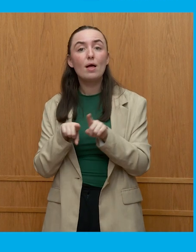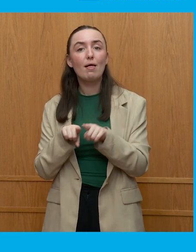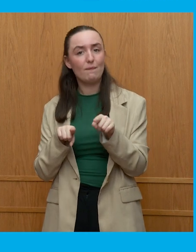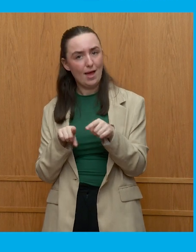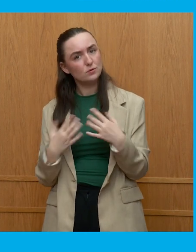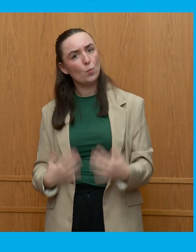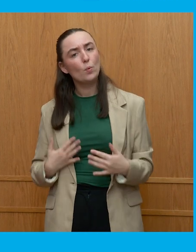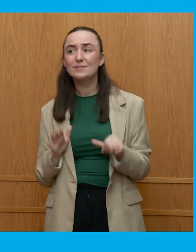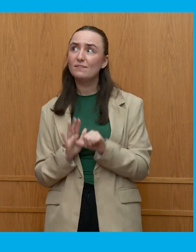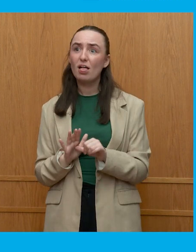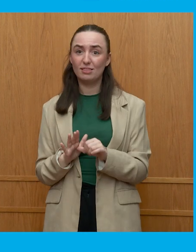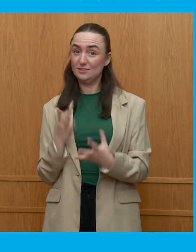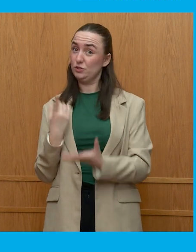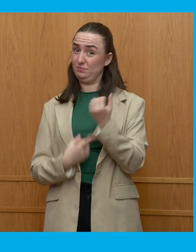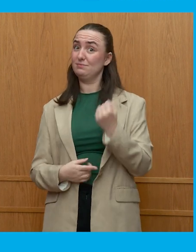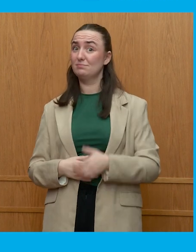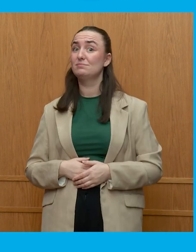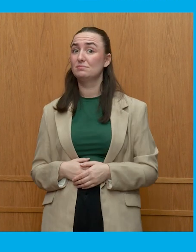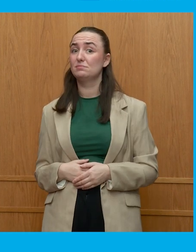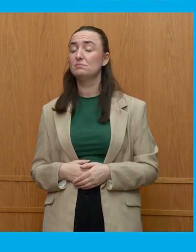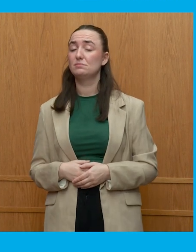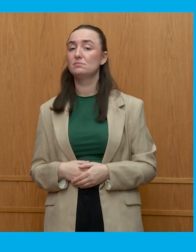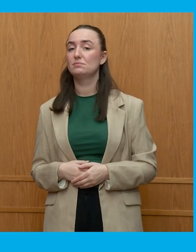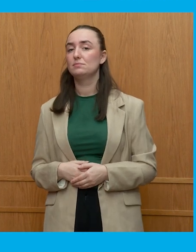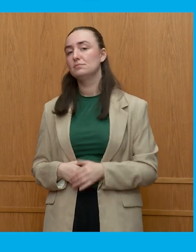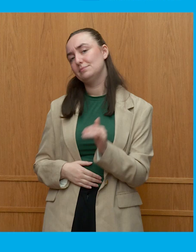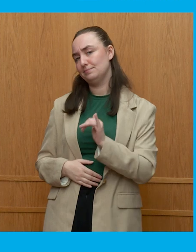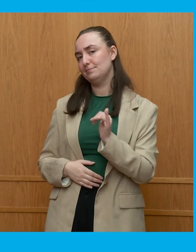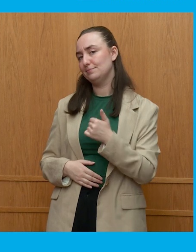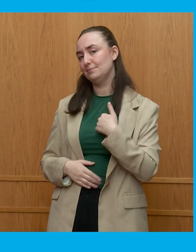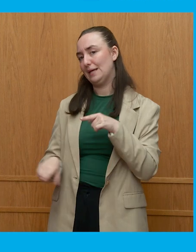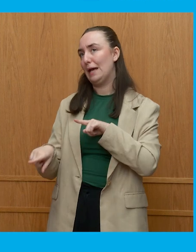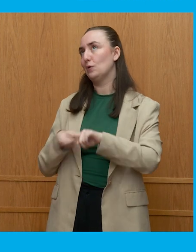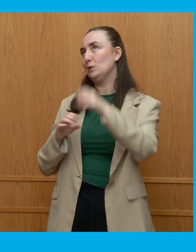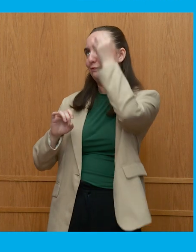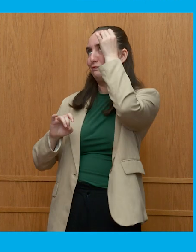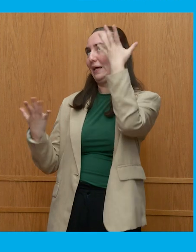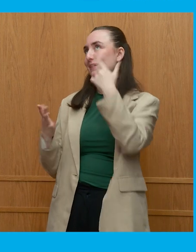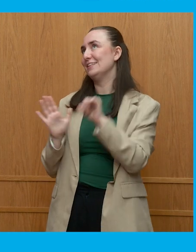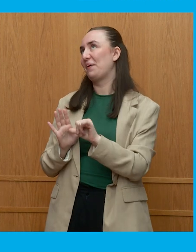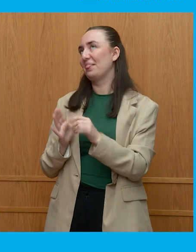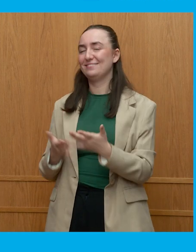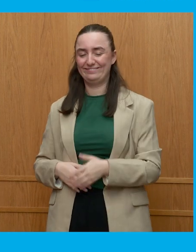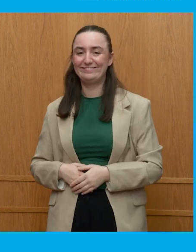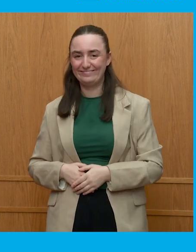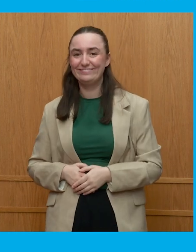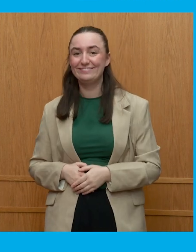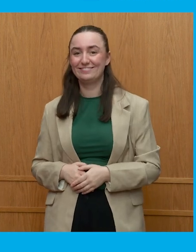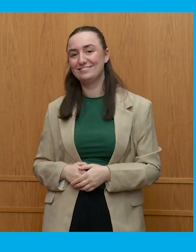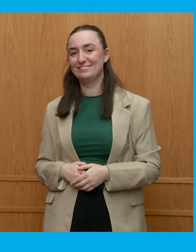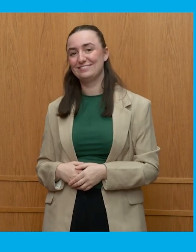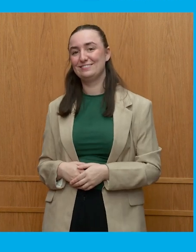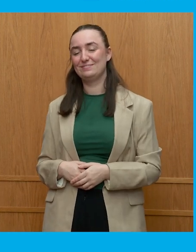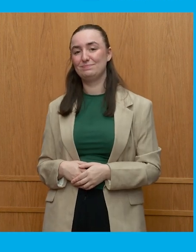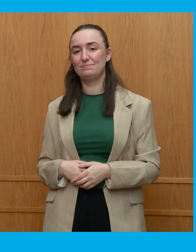quite a feat, quite an achievement. For sure. I try to forget. But when you also, as